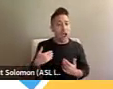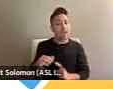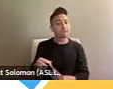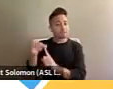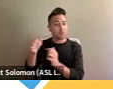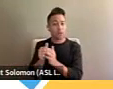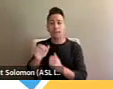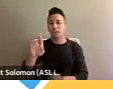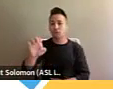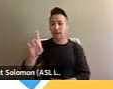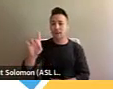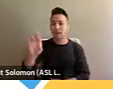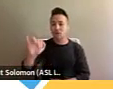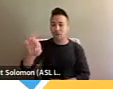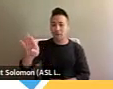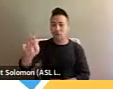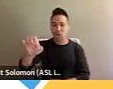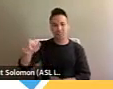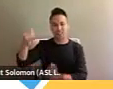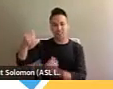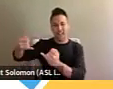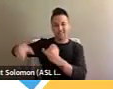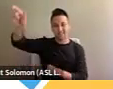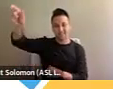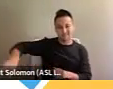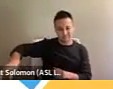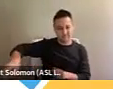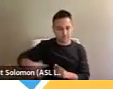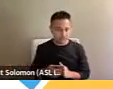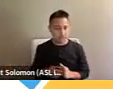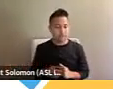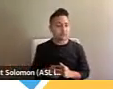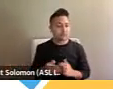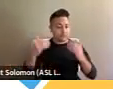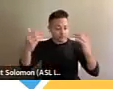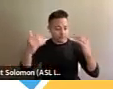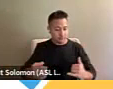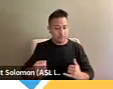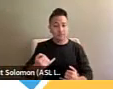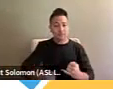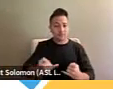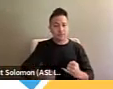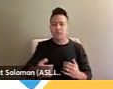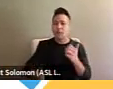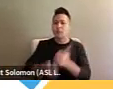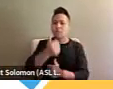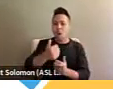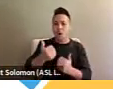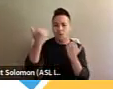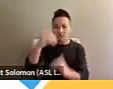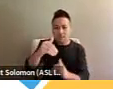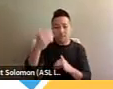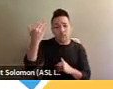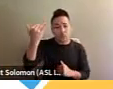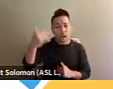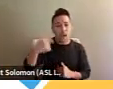redistribute. And then the last one is the one that's the most restrictive because you've got a caveat on